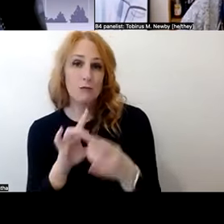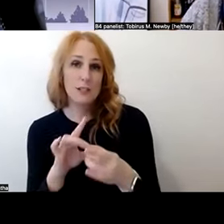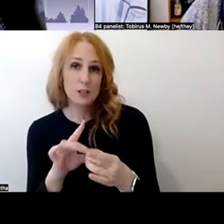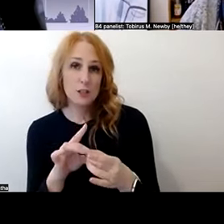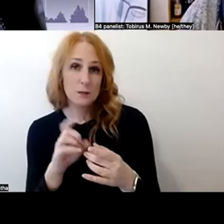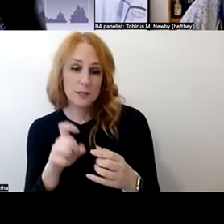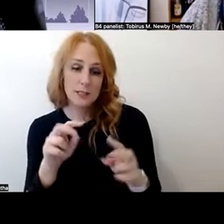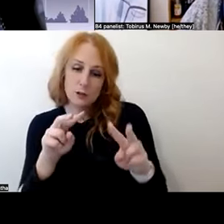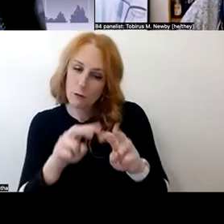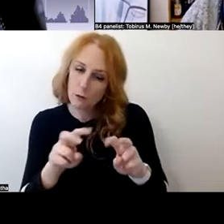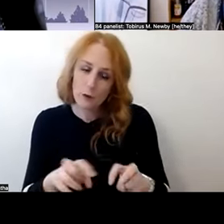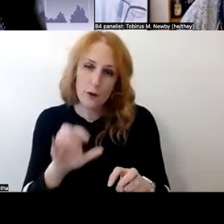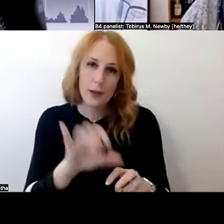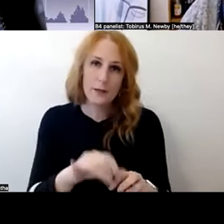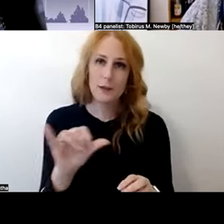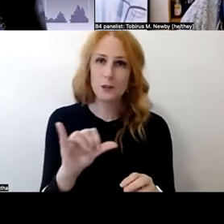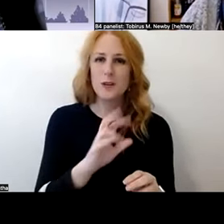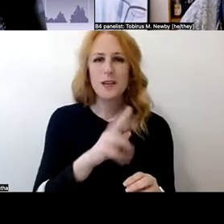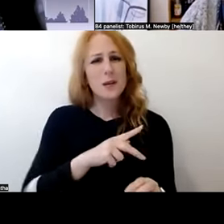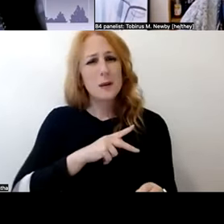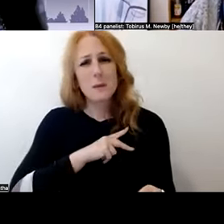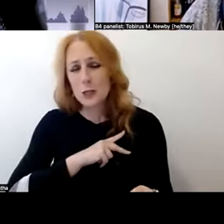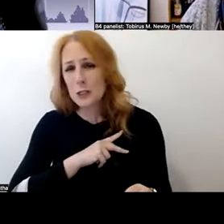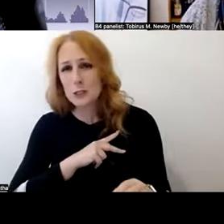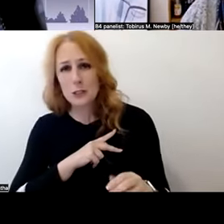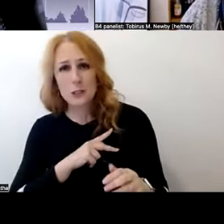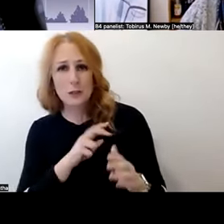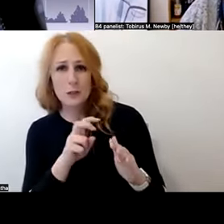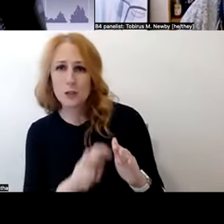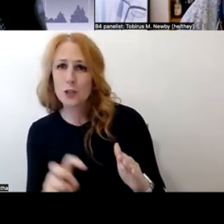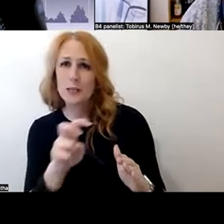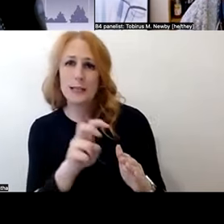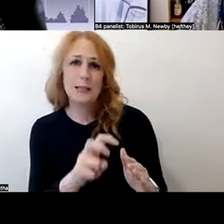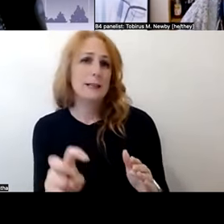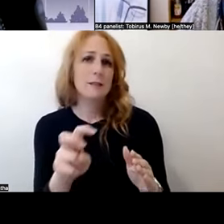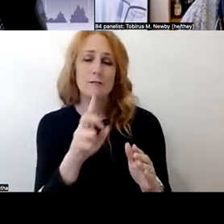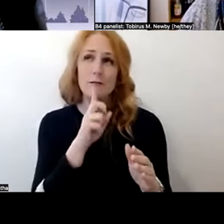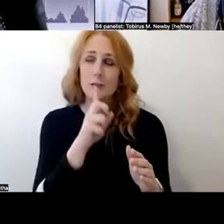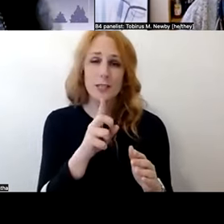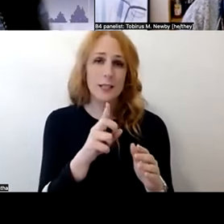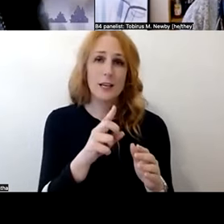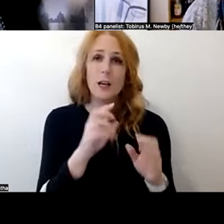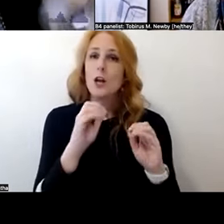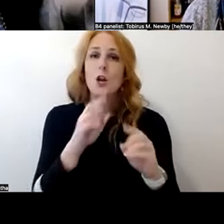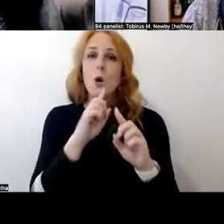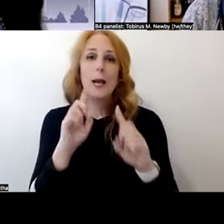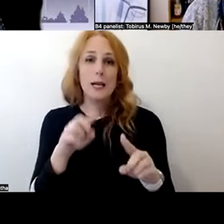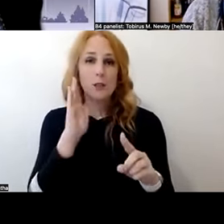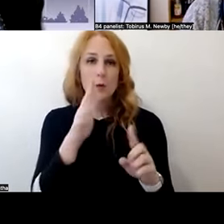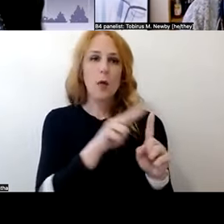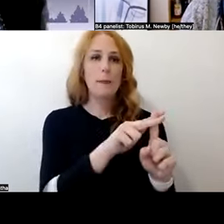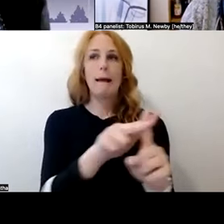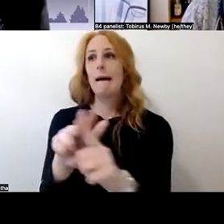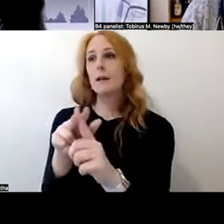people. That is such a personal journey in healing and understanding trauma that no answer any of us are going to give is going to perfectly get at